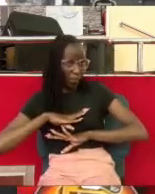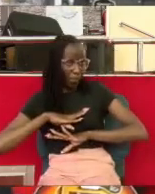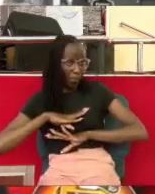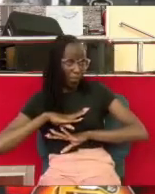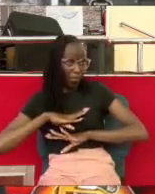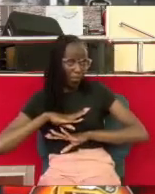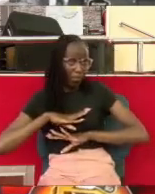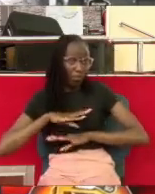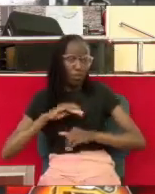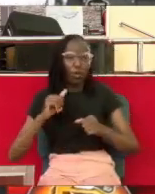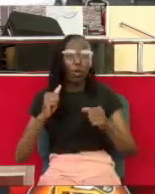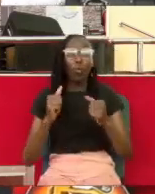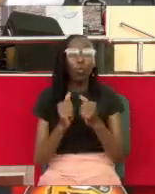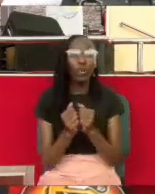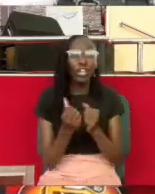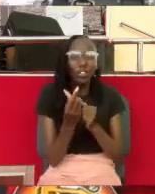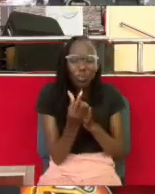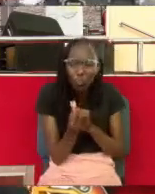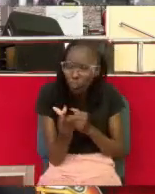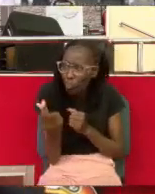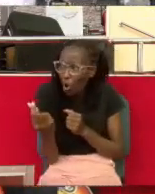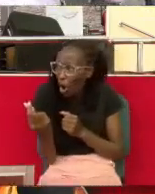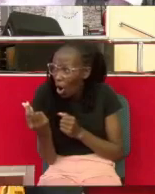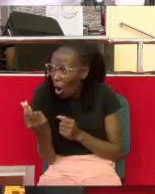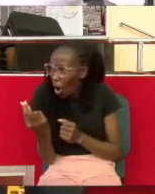with the small showers of blessing.